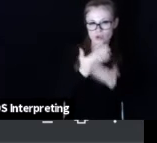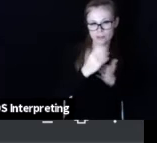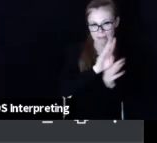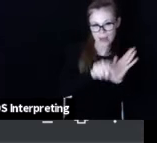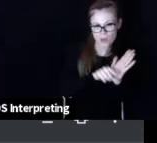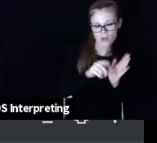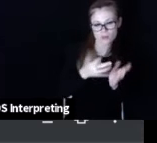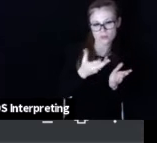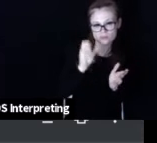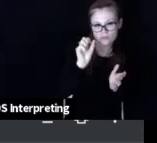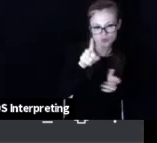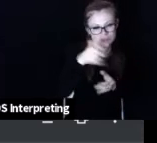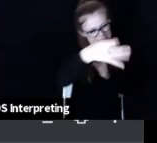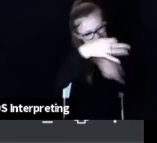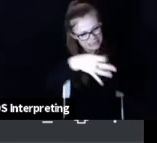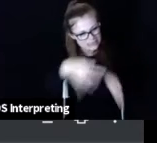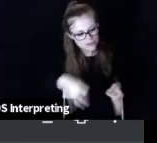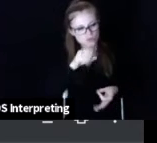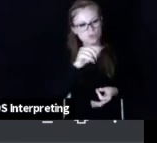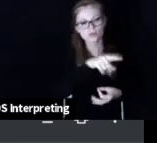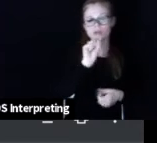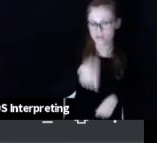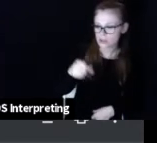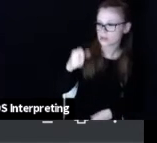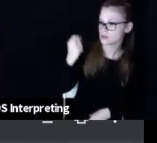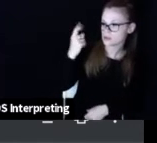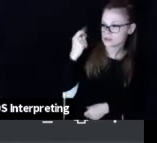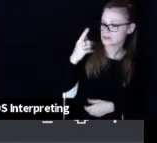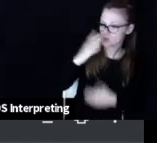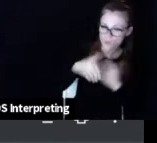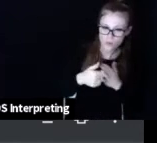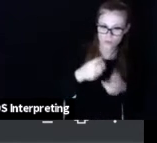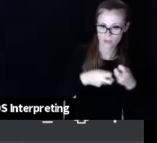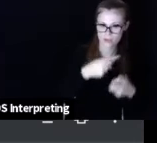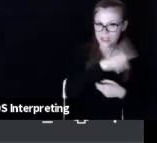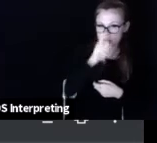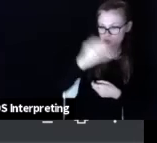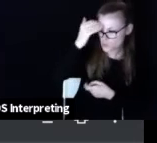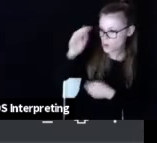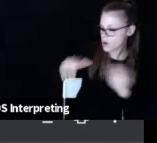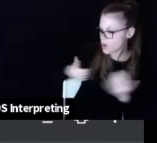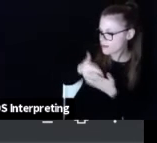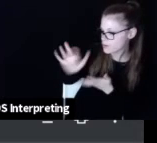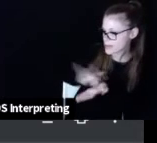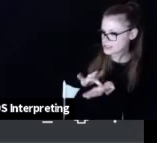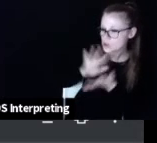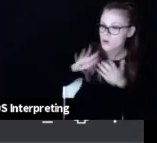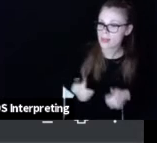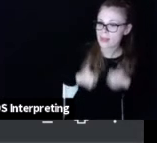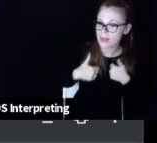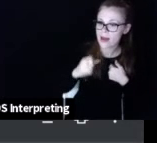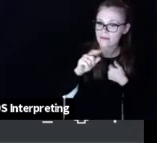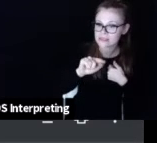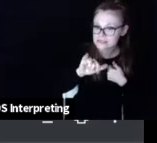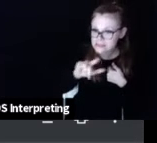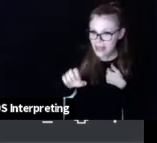specific problems in. So make sure that your doctor knows your medications. Make sure your doctor knows about your lifestyle habits. So that might include